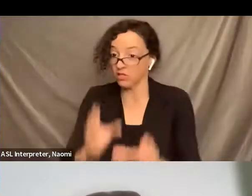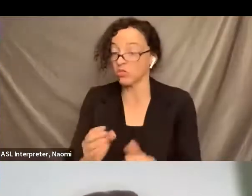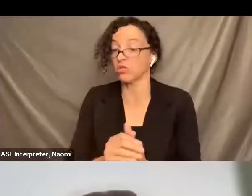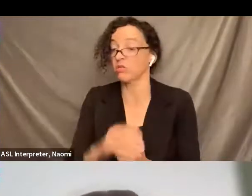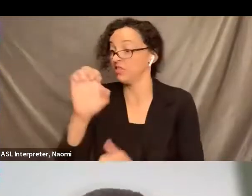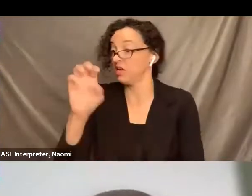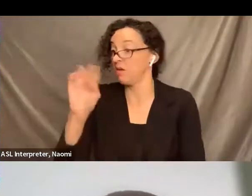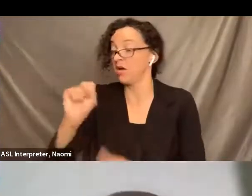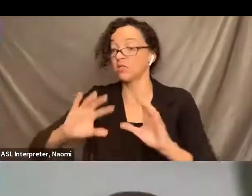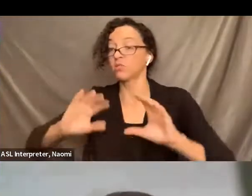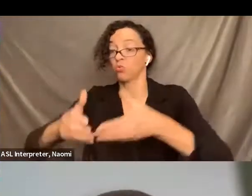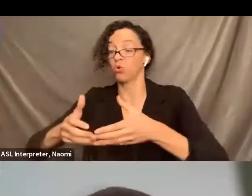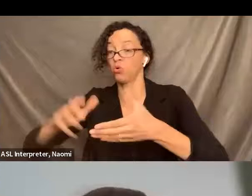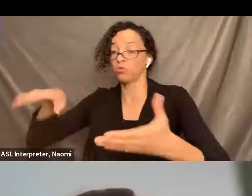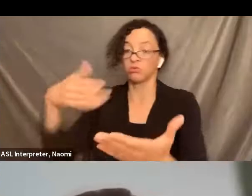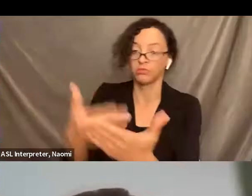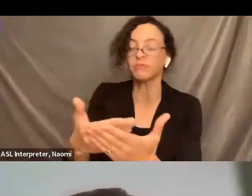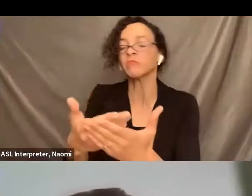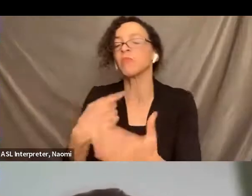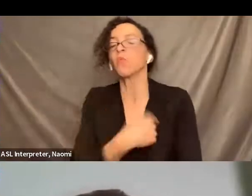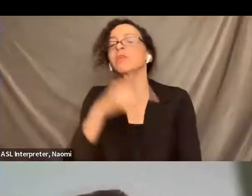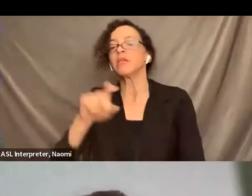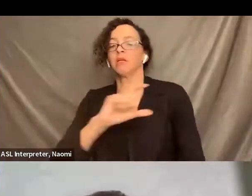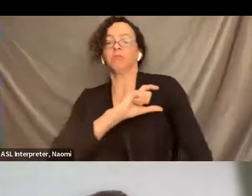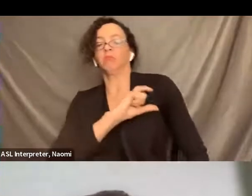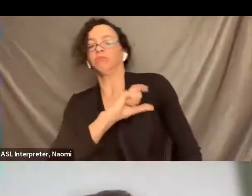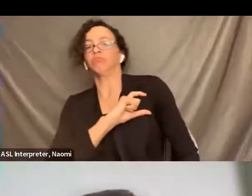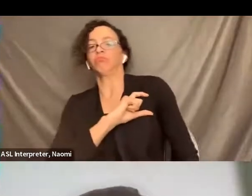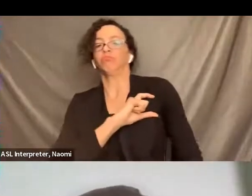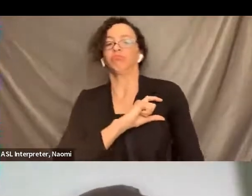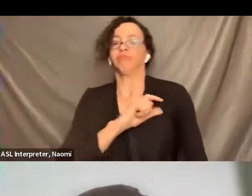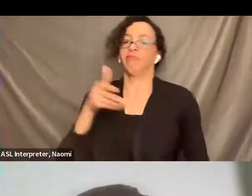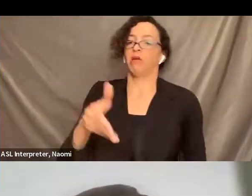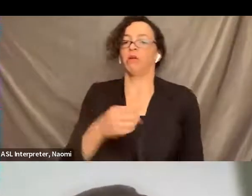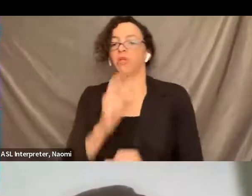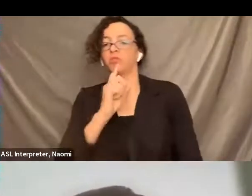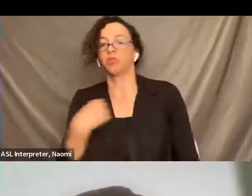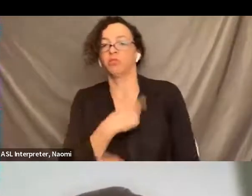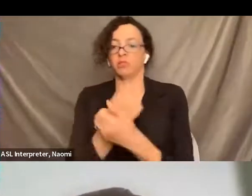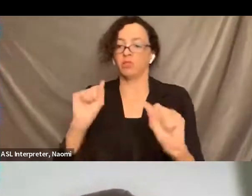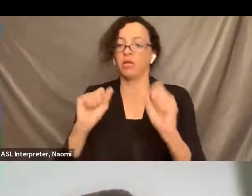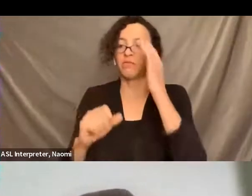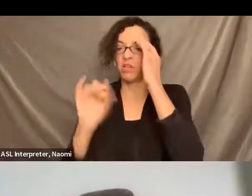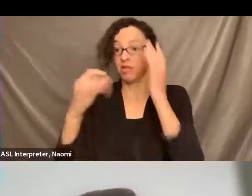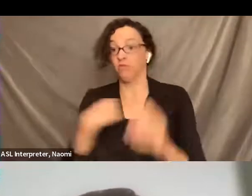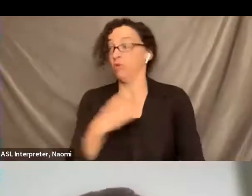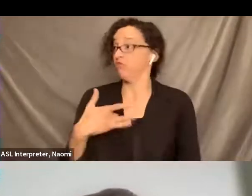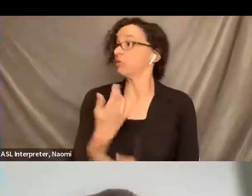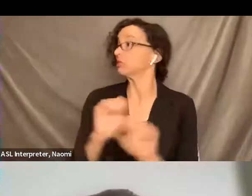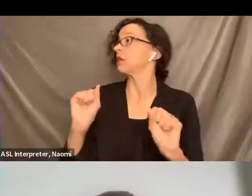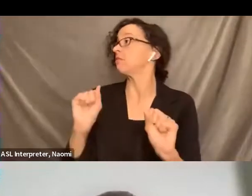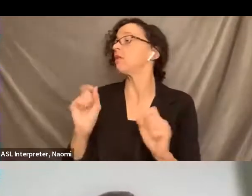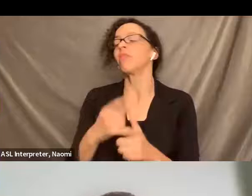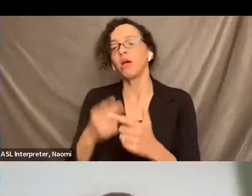EMS crews, we need to have law enforcement there to make sure that we're safe. And if we feel like we're safe, then